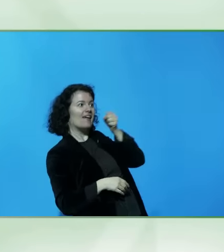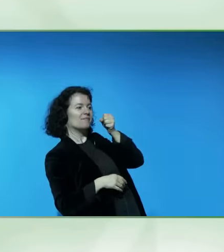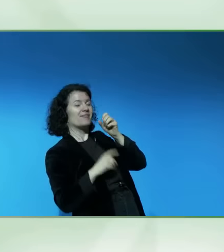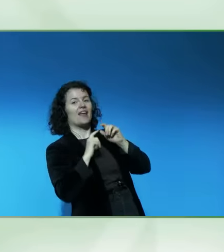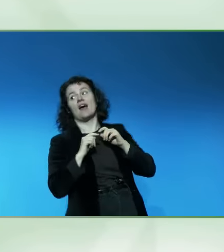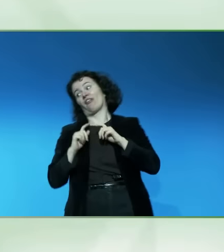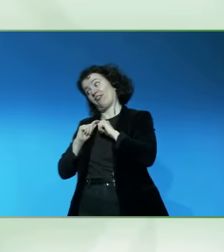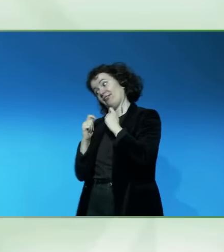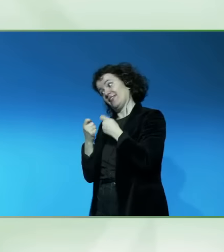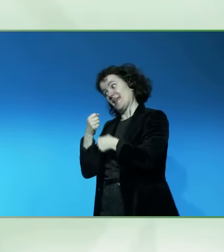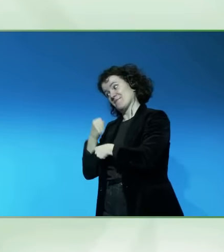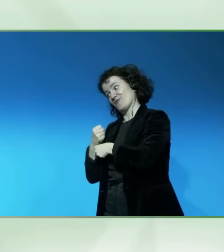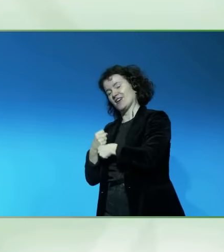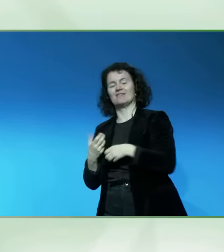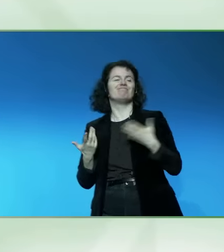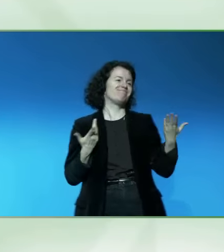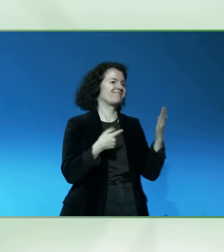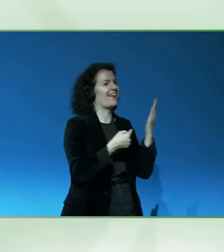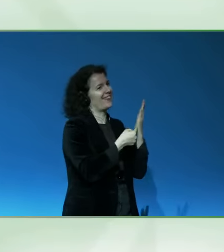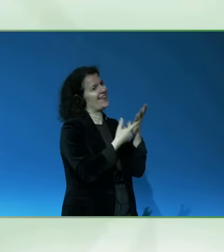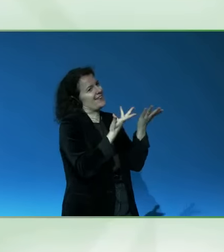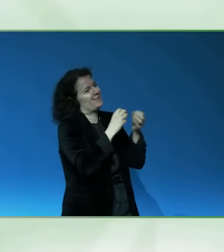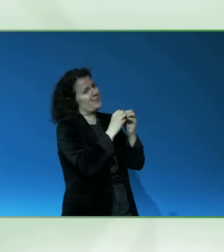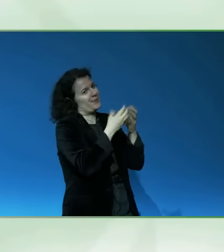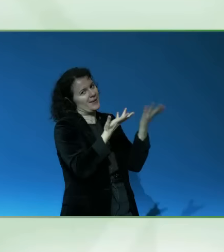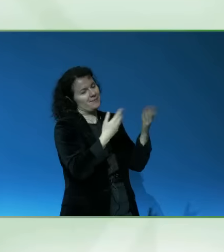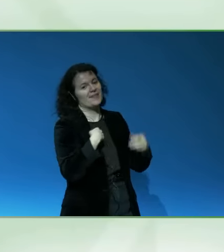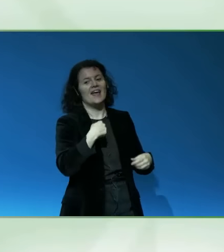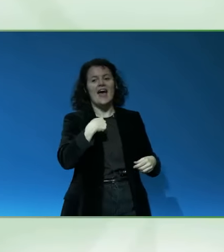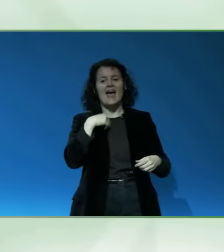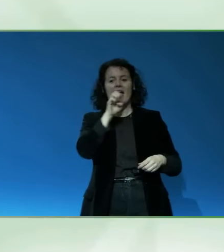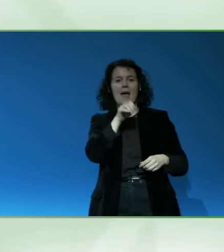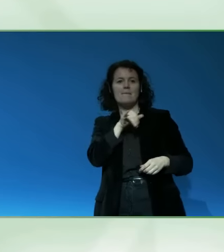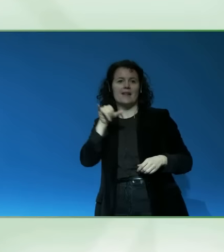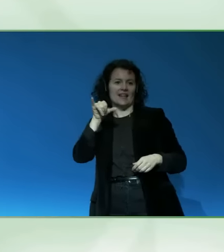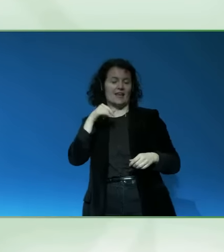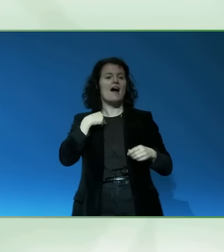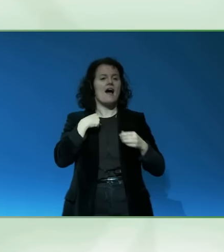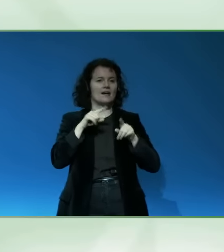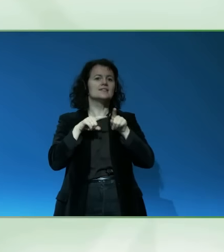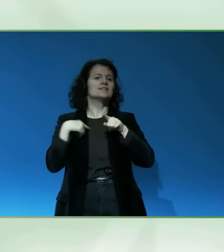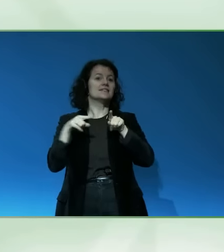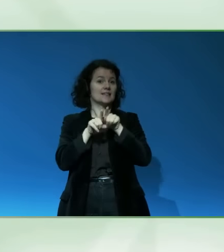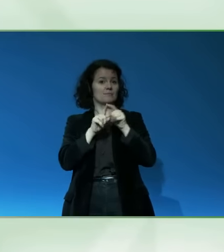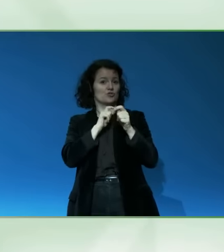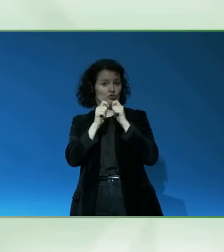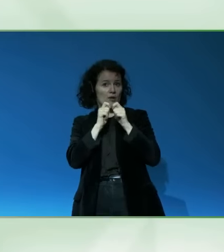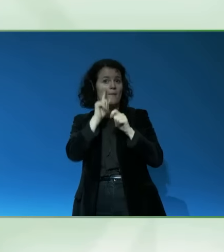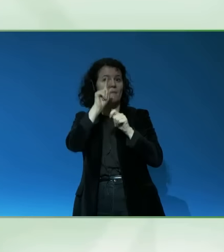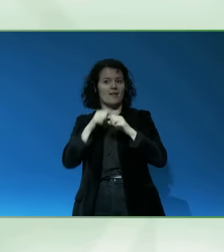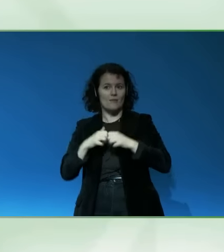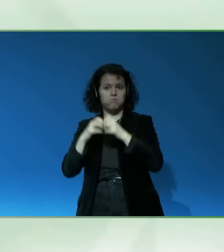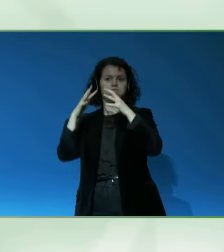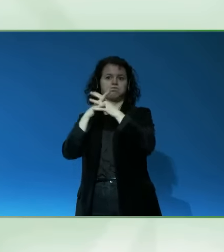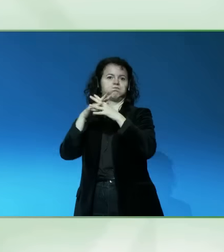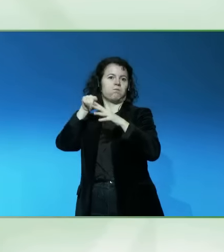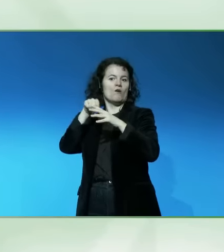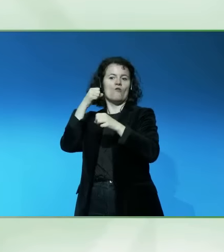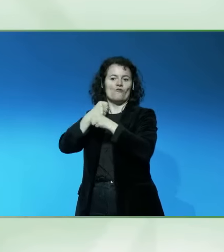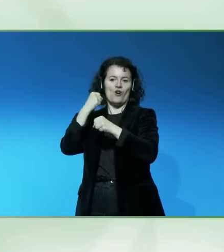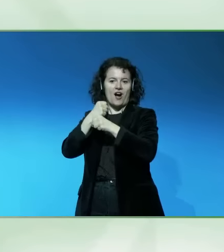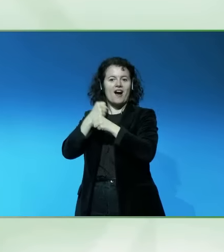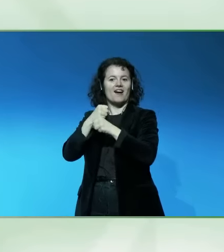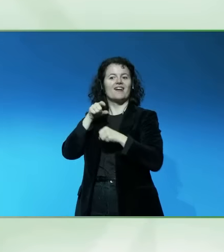some mic issues. So my name is Emily. I am the founder of Cripple Media and a journalist. And I'm so excited to be here with you